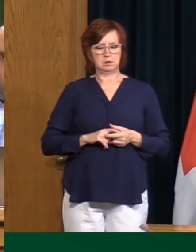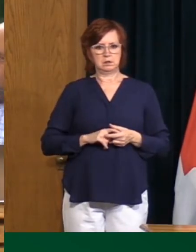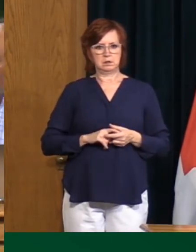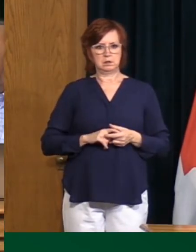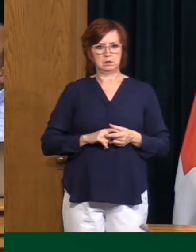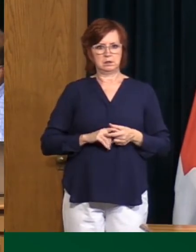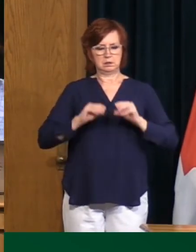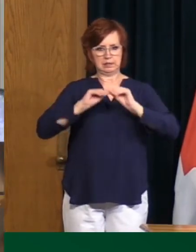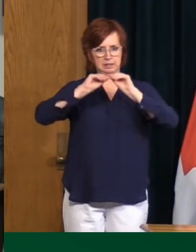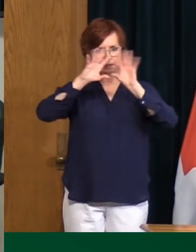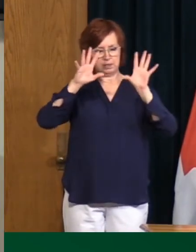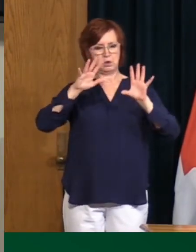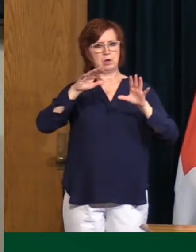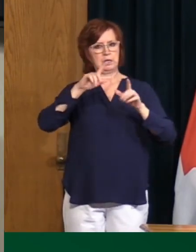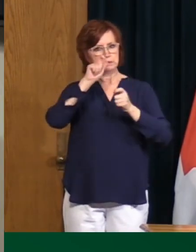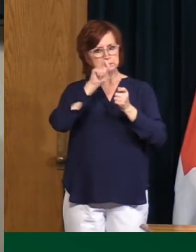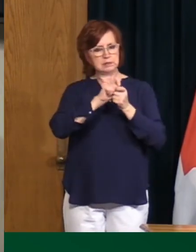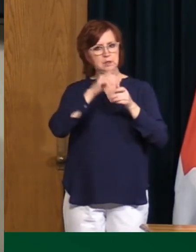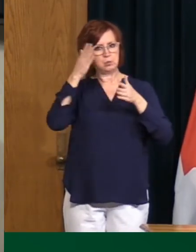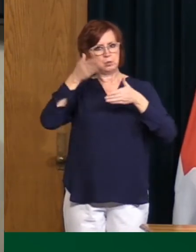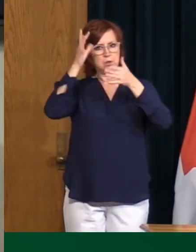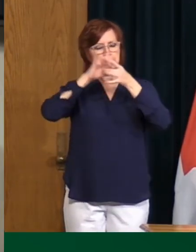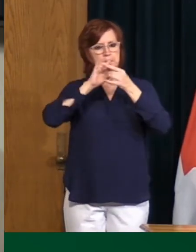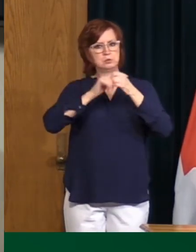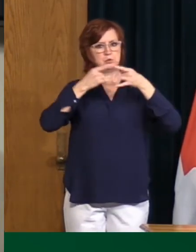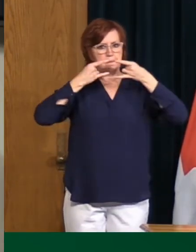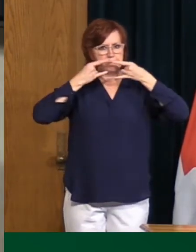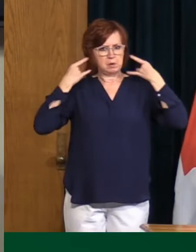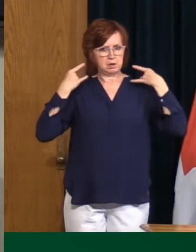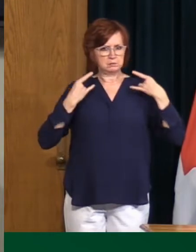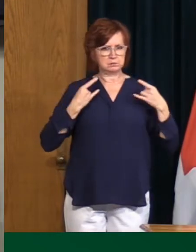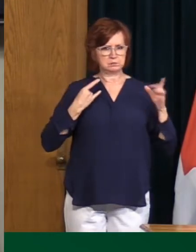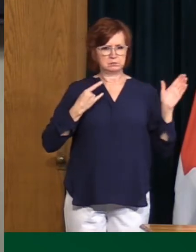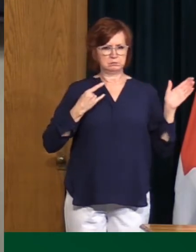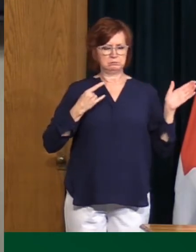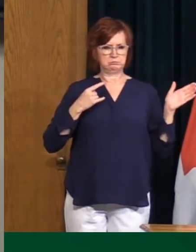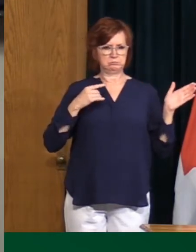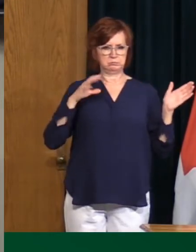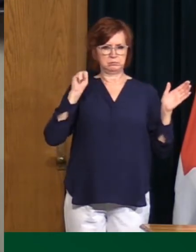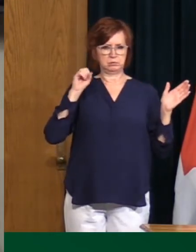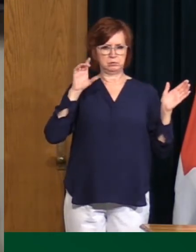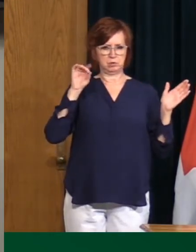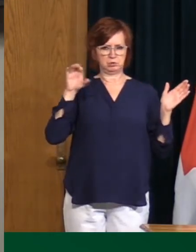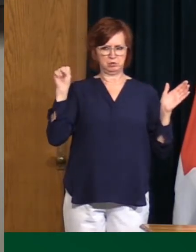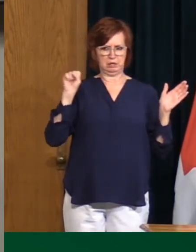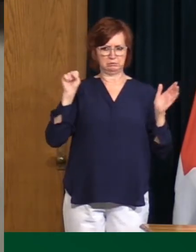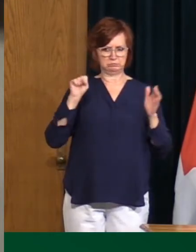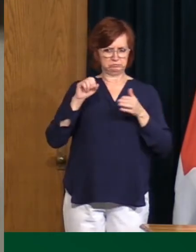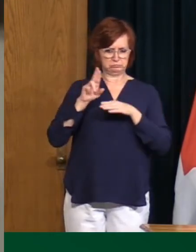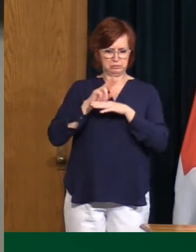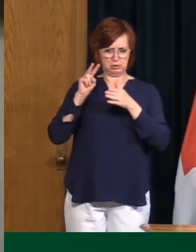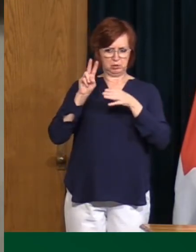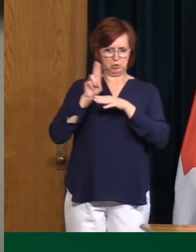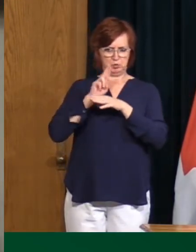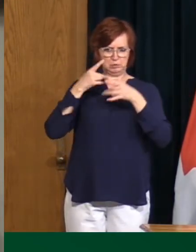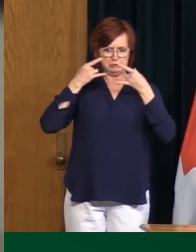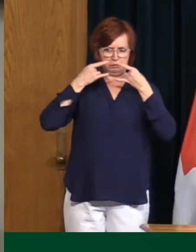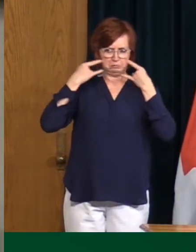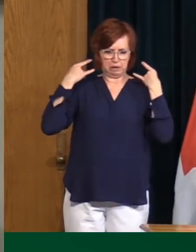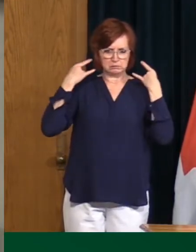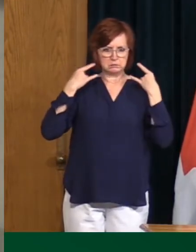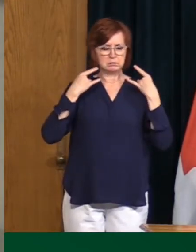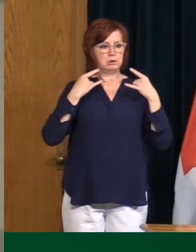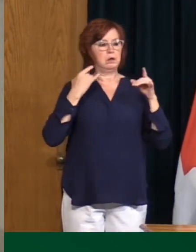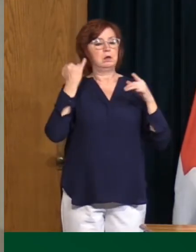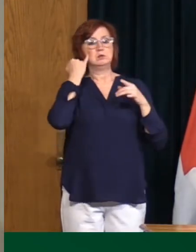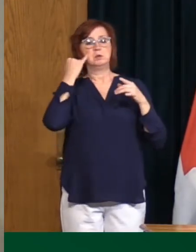masking policy or recommendation. On mask use. Yeah. So wearing masks if they're out